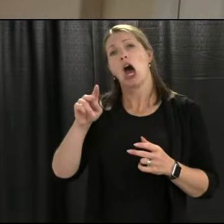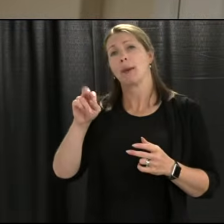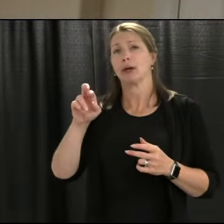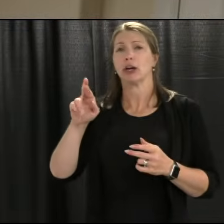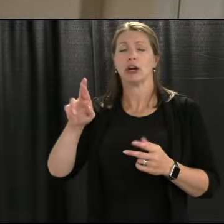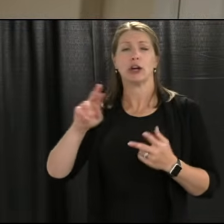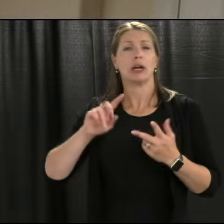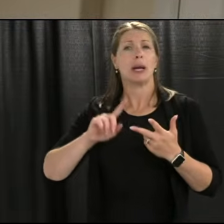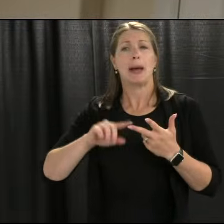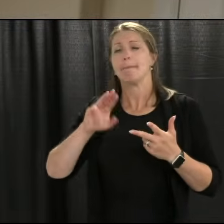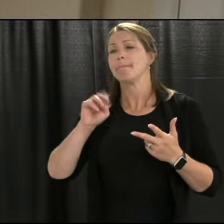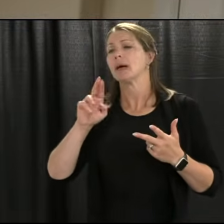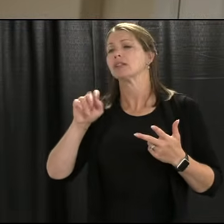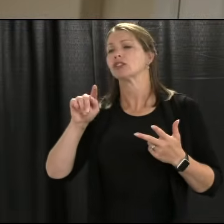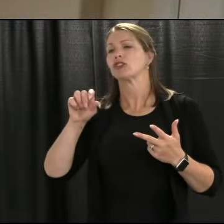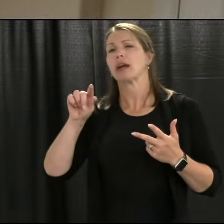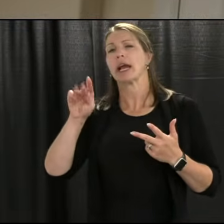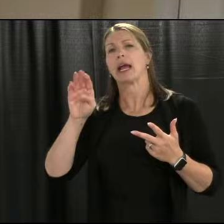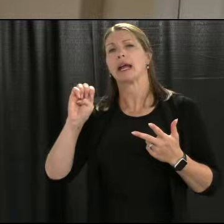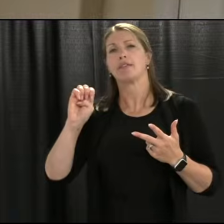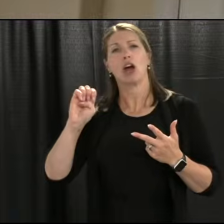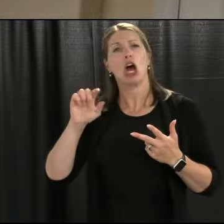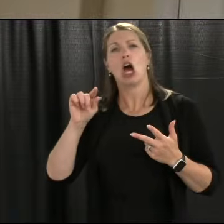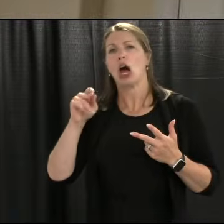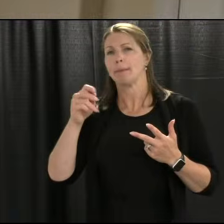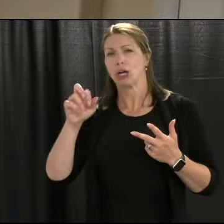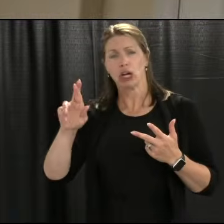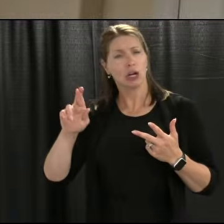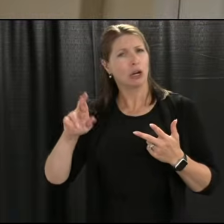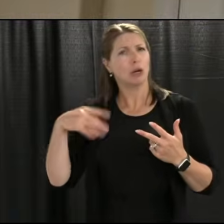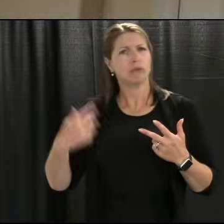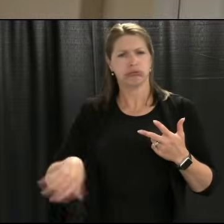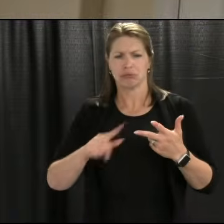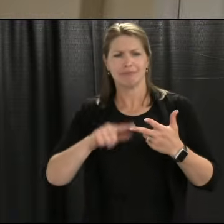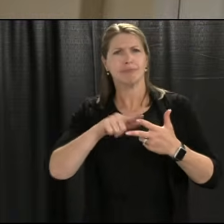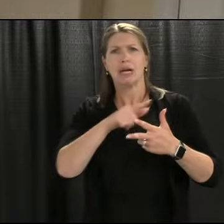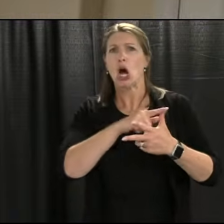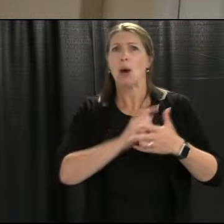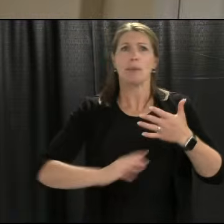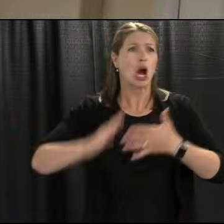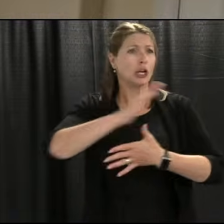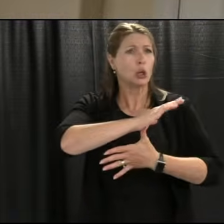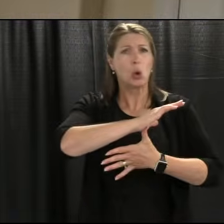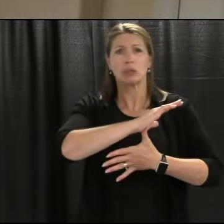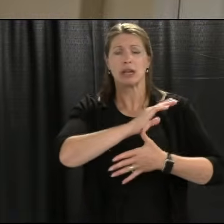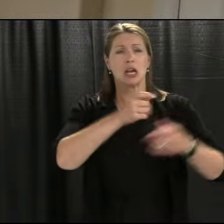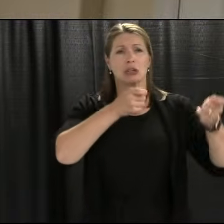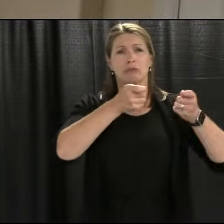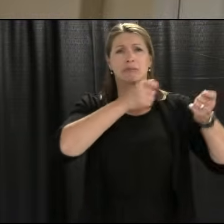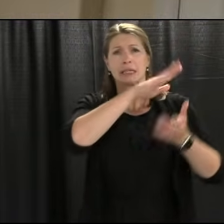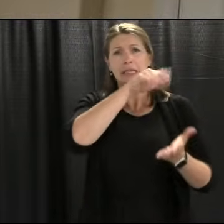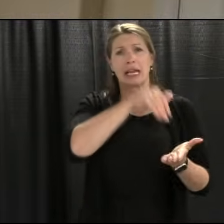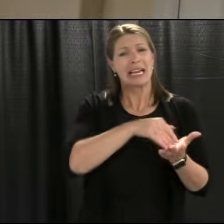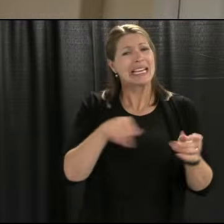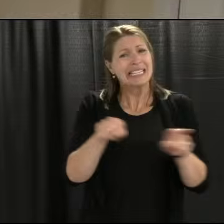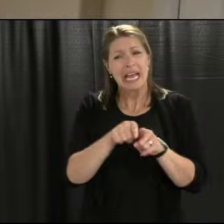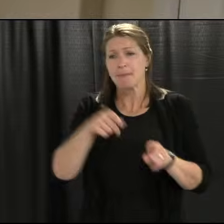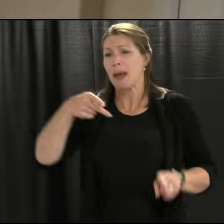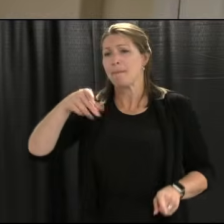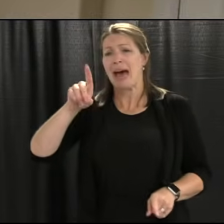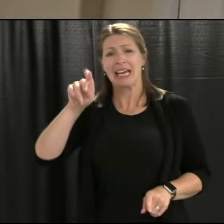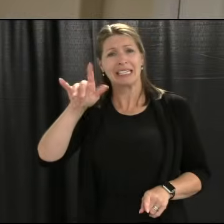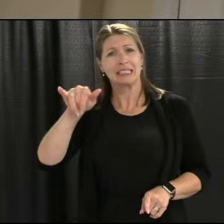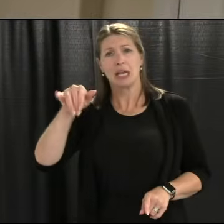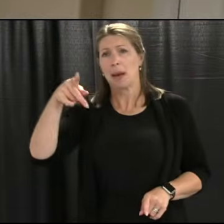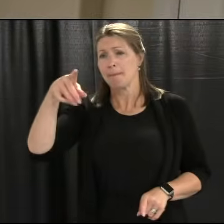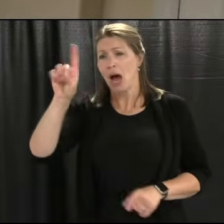distance by air between the Kingston fire and the fire at Paddy's Pond, it's actually less than 100 kilometers. We are